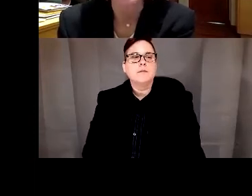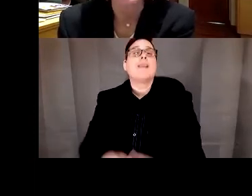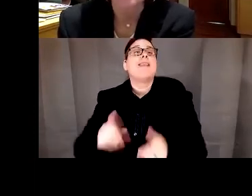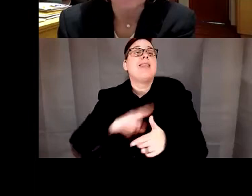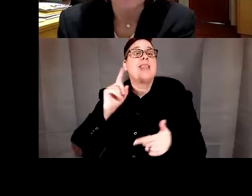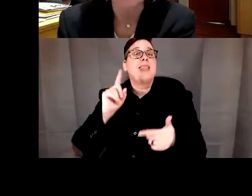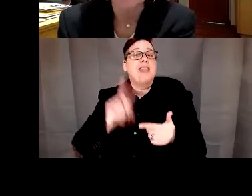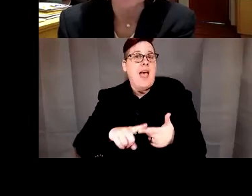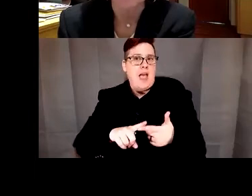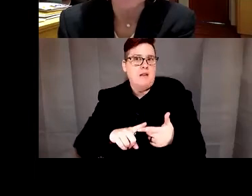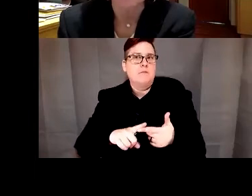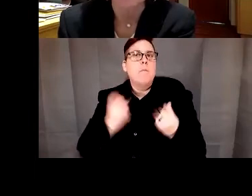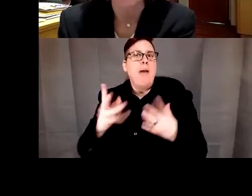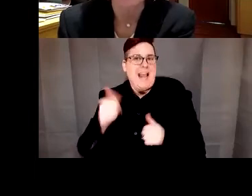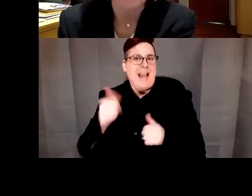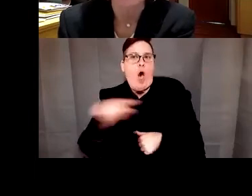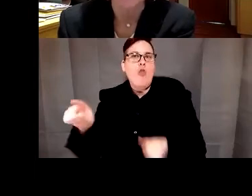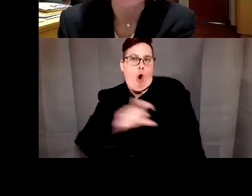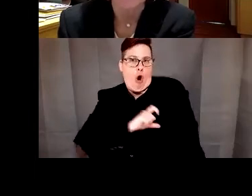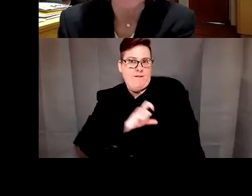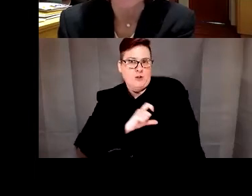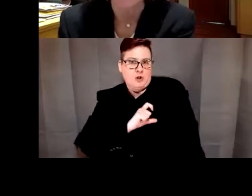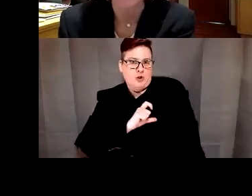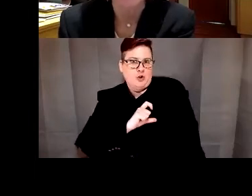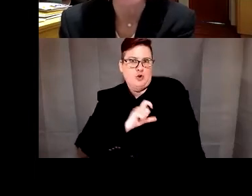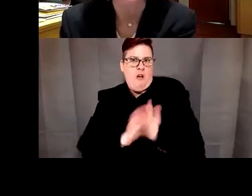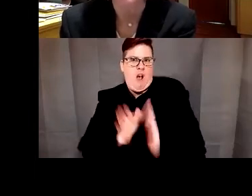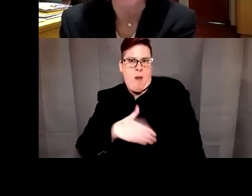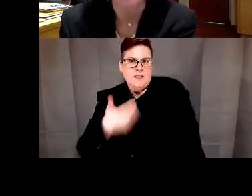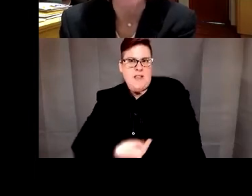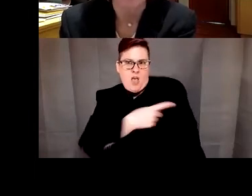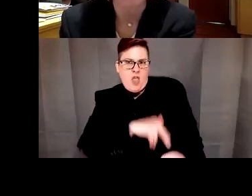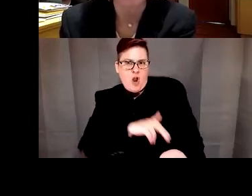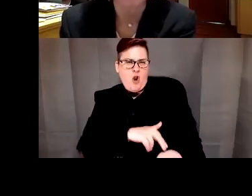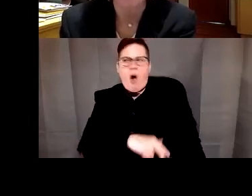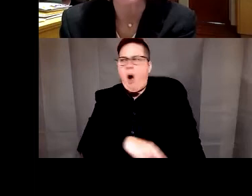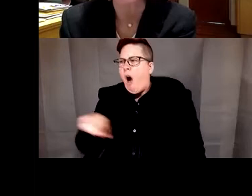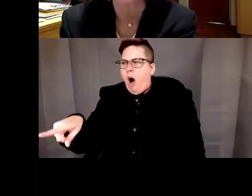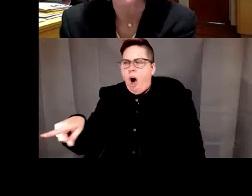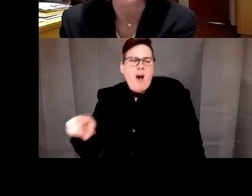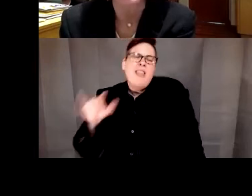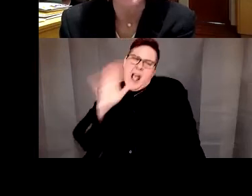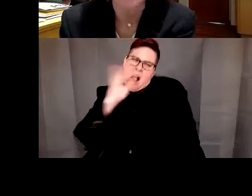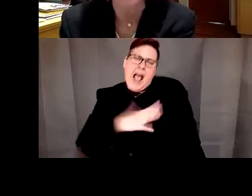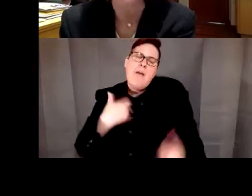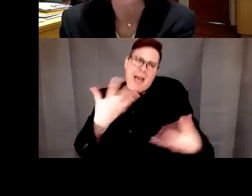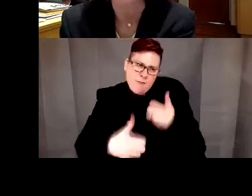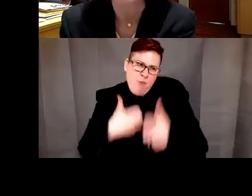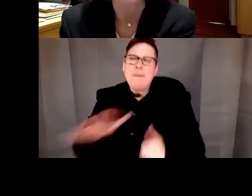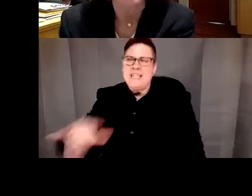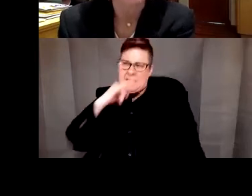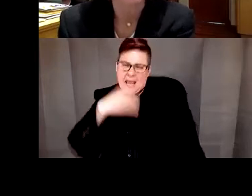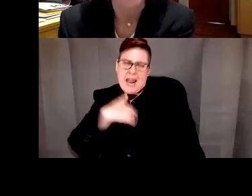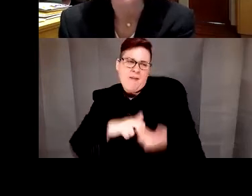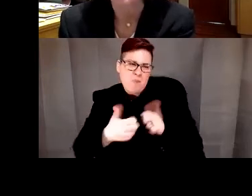then several of the other correctional officers got very upset with her, said, you know, this guy has a lot of problems. His kid is having